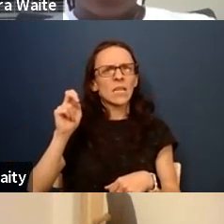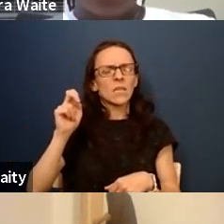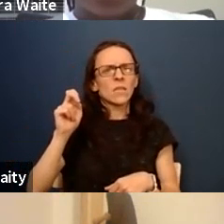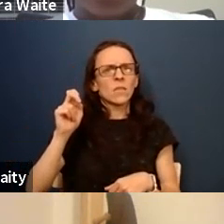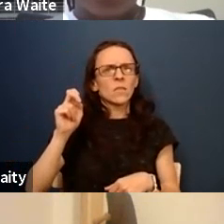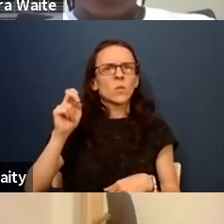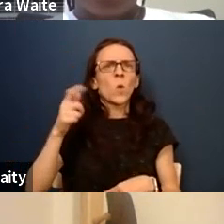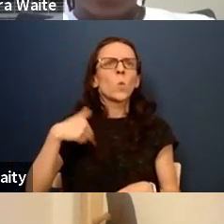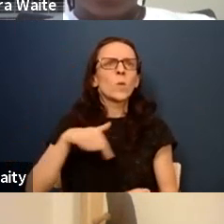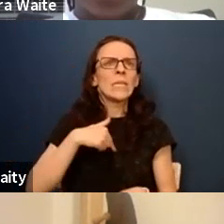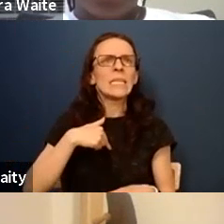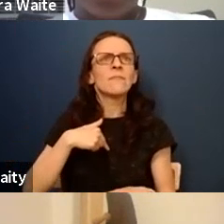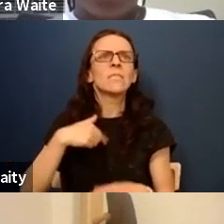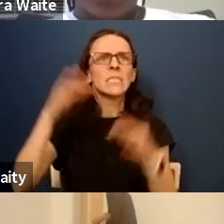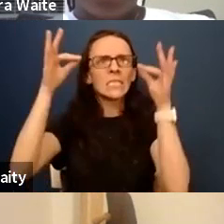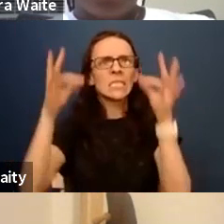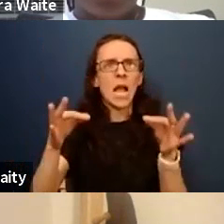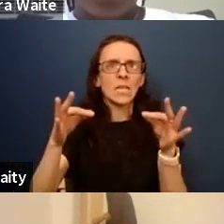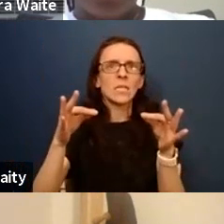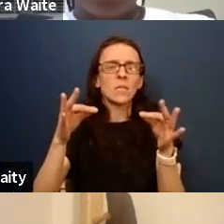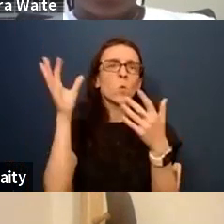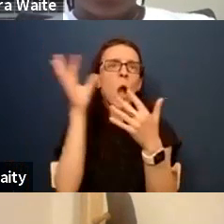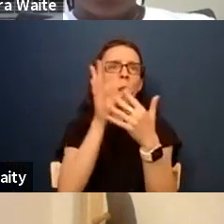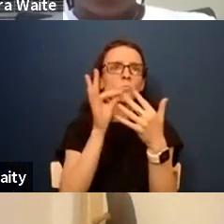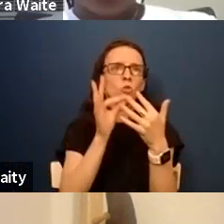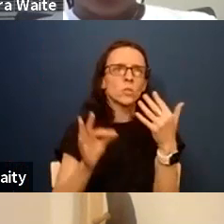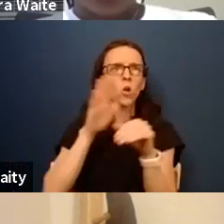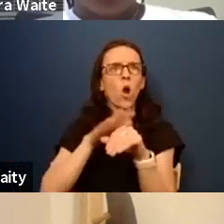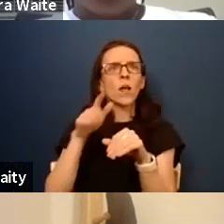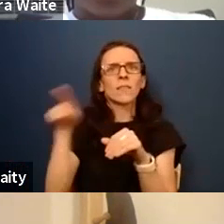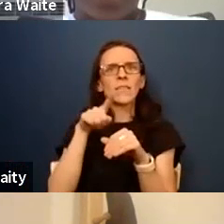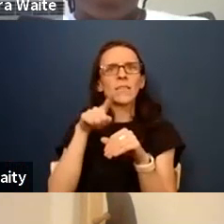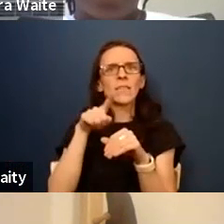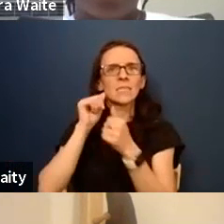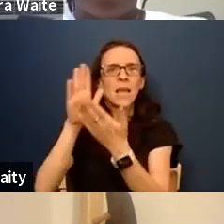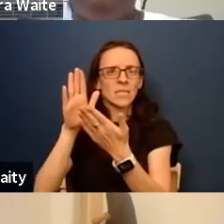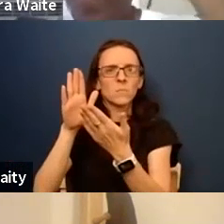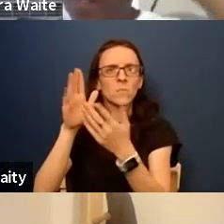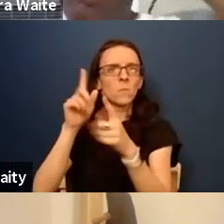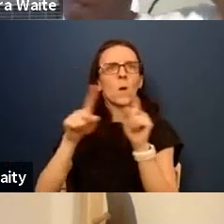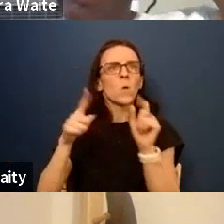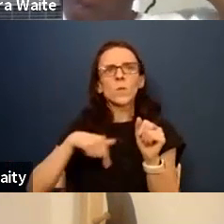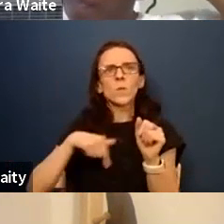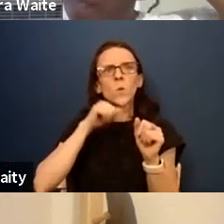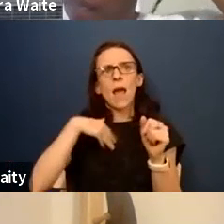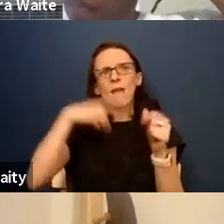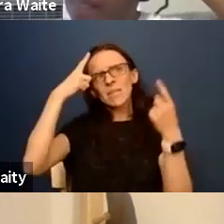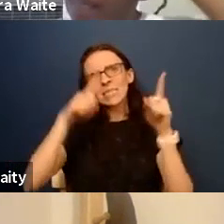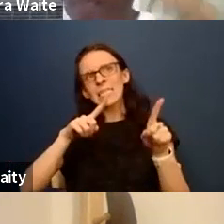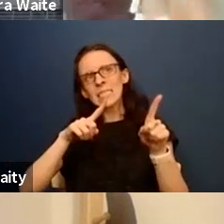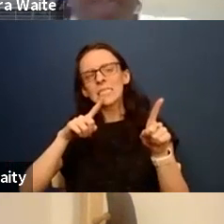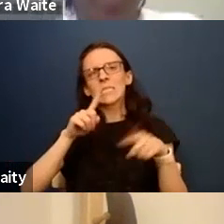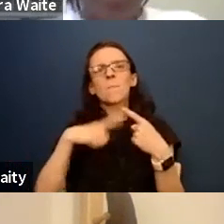What we've decided were options on these mechanisms, but we don't have consensus on the